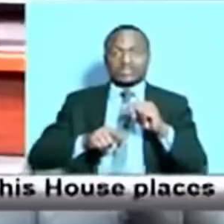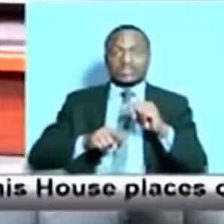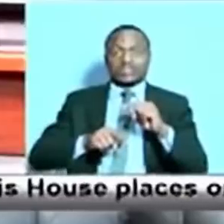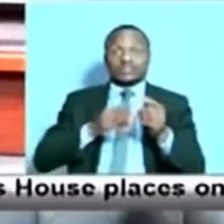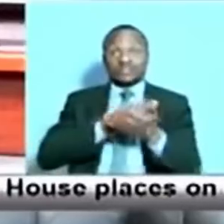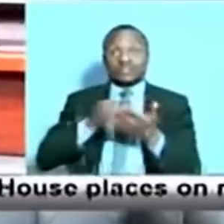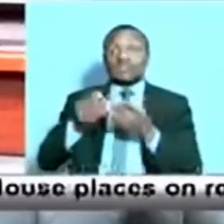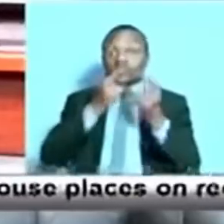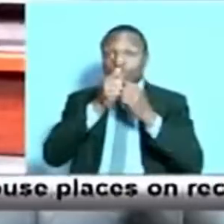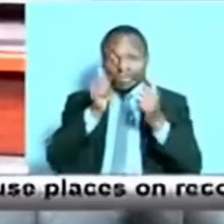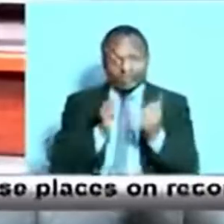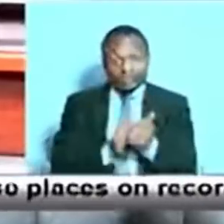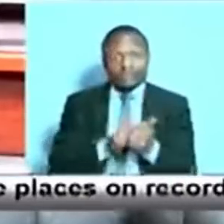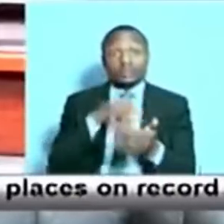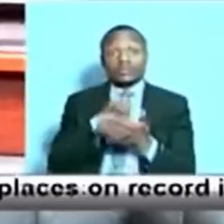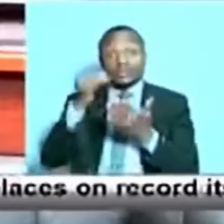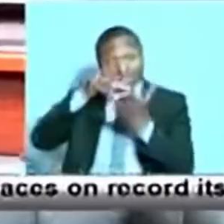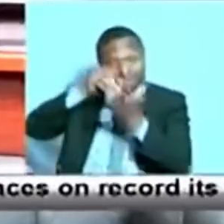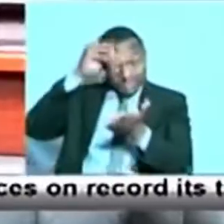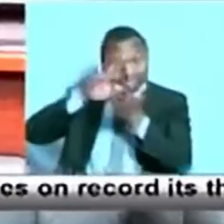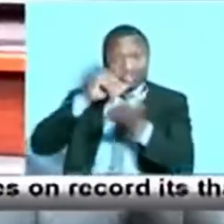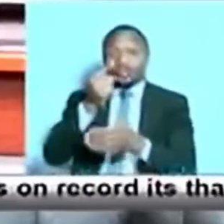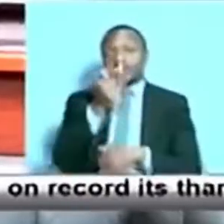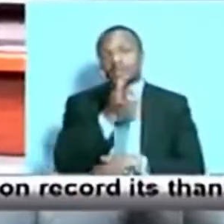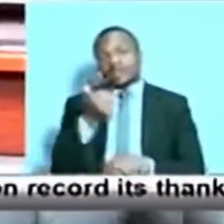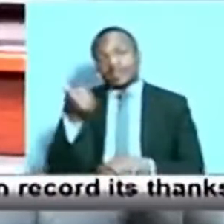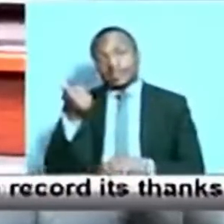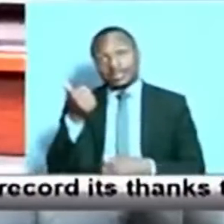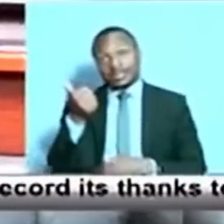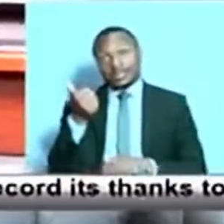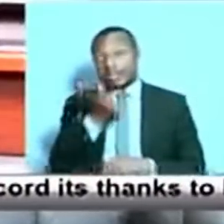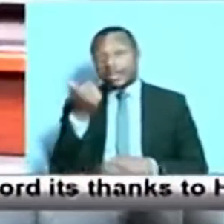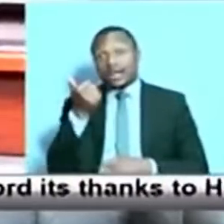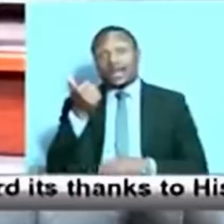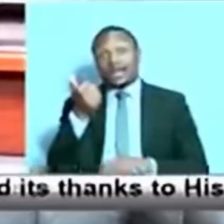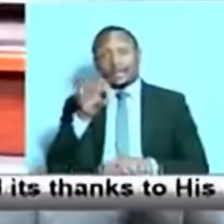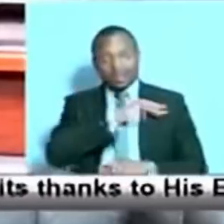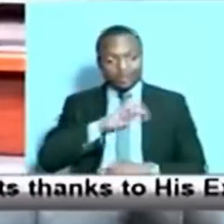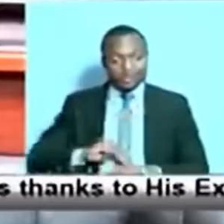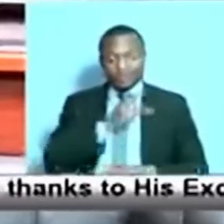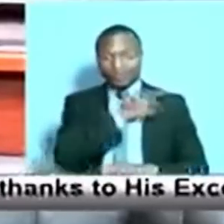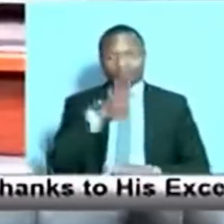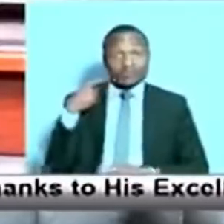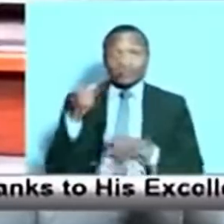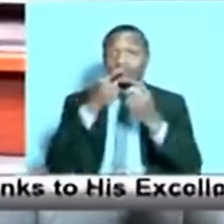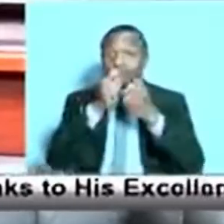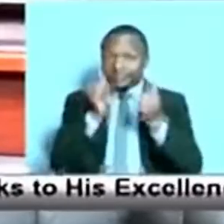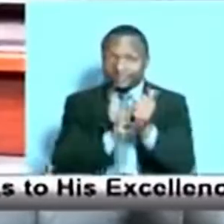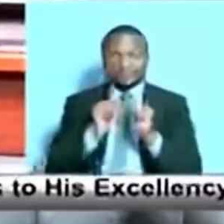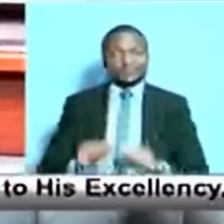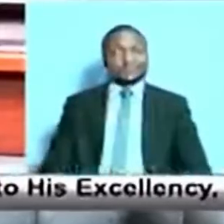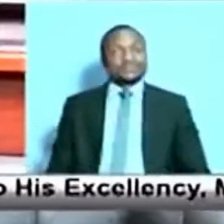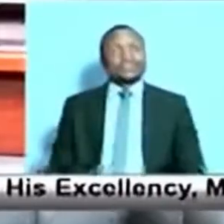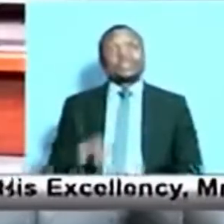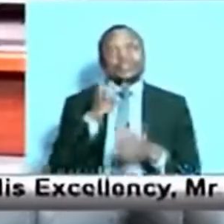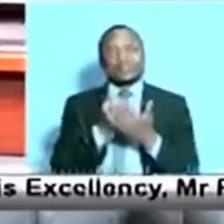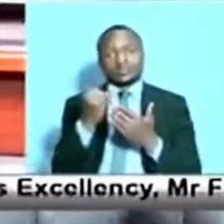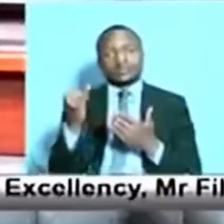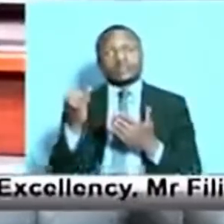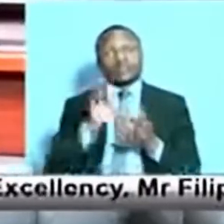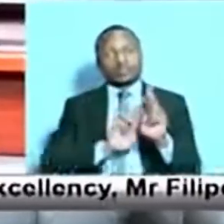issue of learning from one another, which other debaters have mentioned, and also the issue